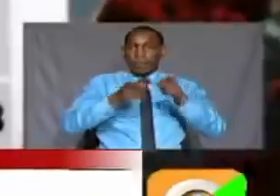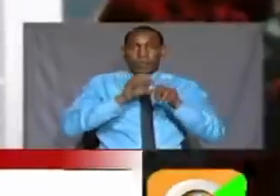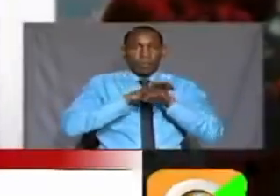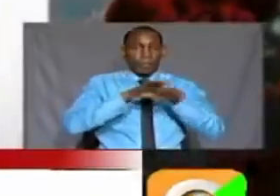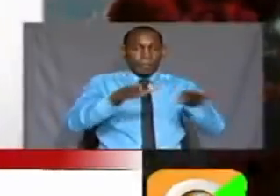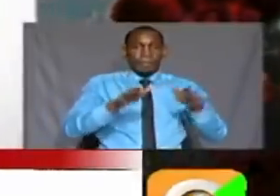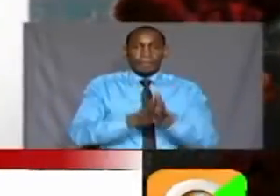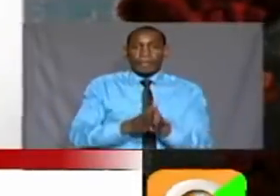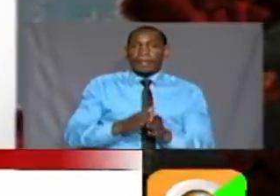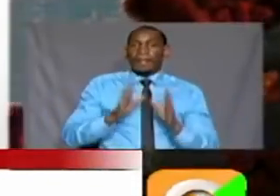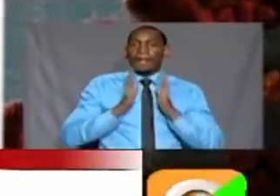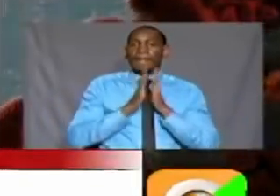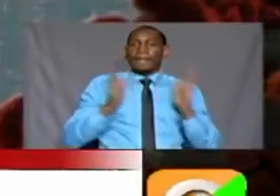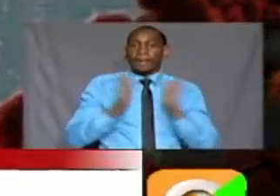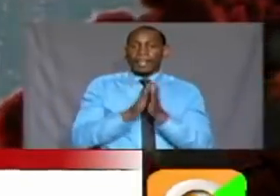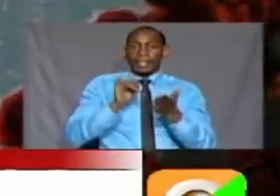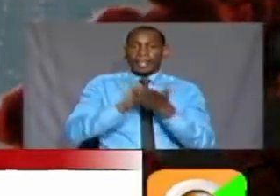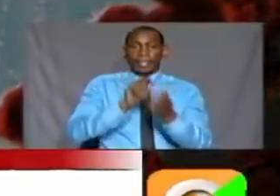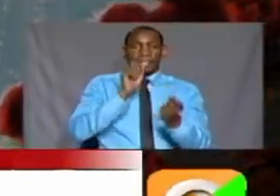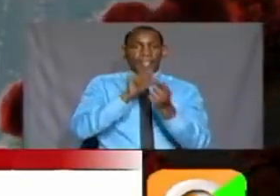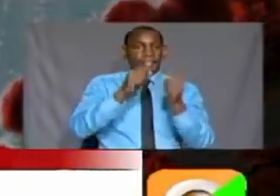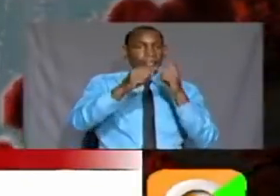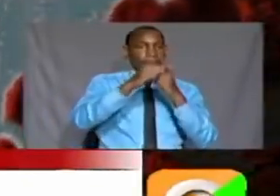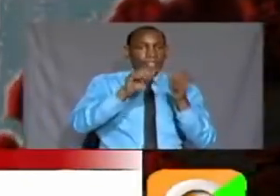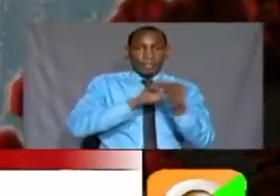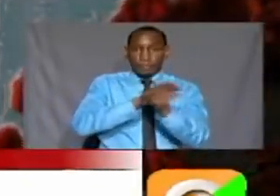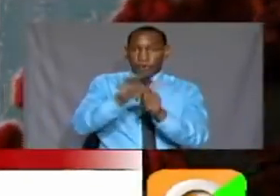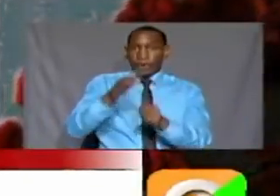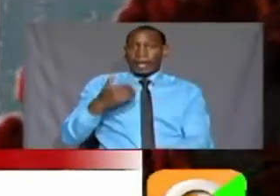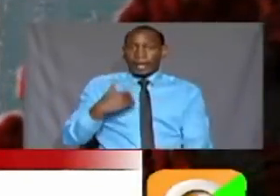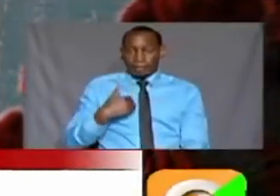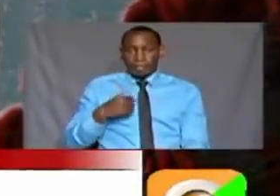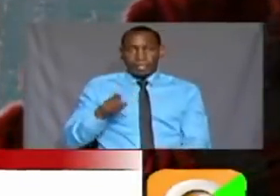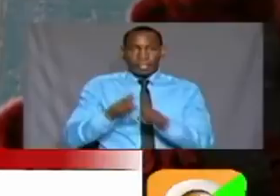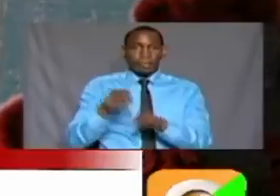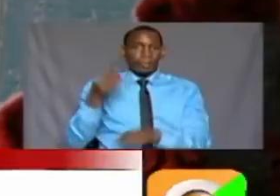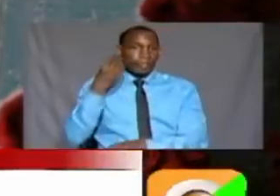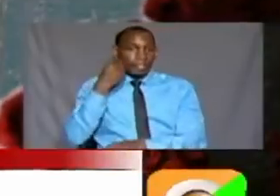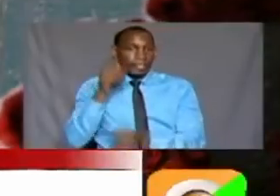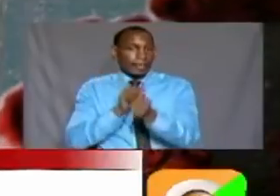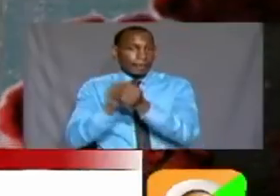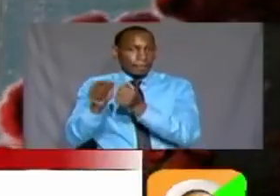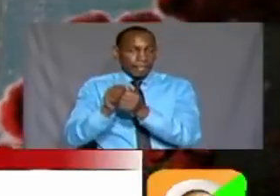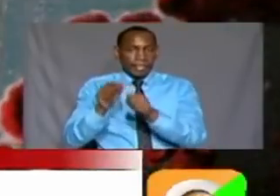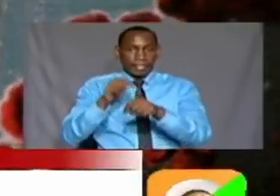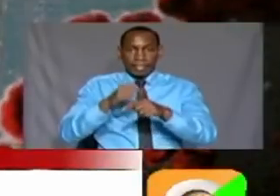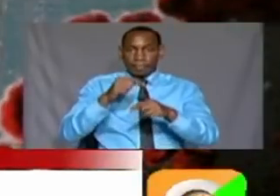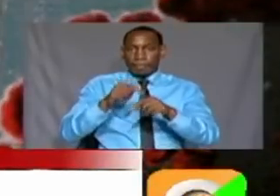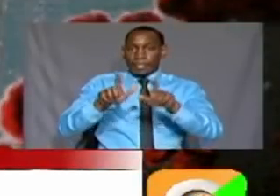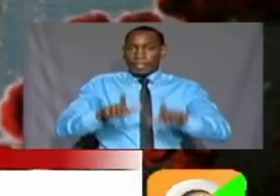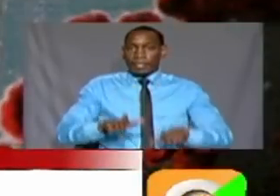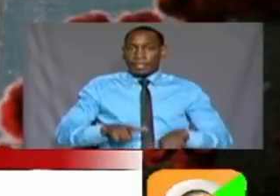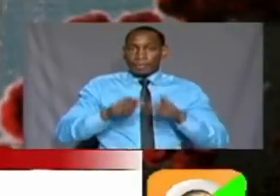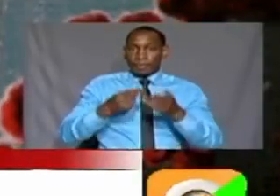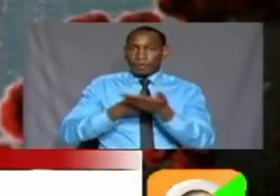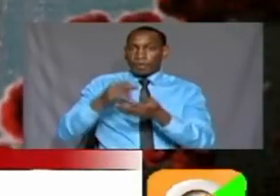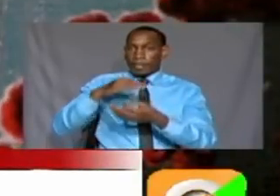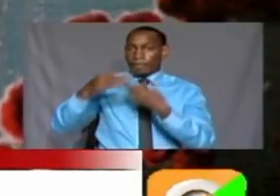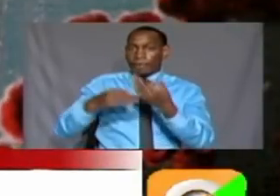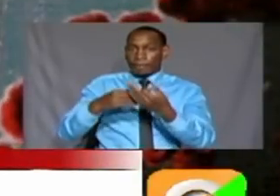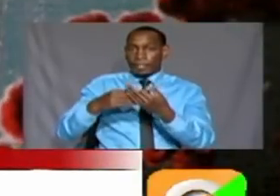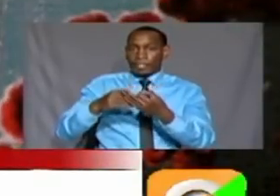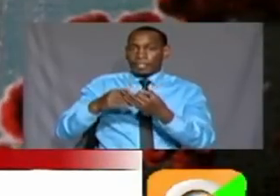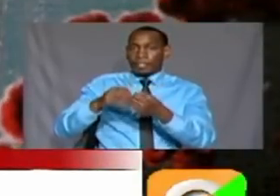Father Oduor, who has since tested positive for COVID-19, was taken ill on Friday while residing at Holy Family Catholic